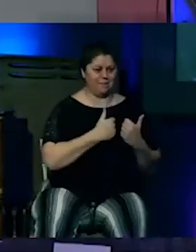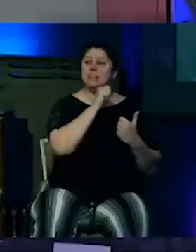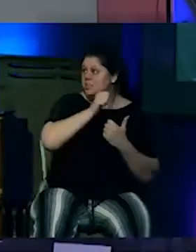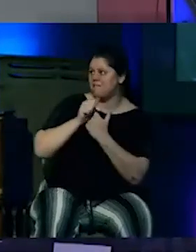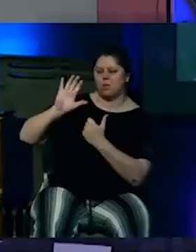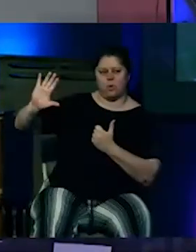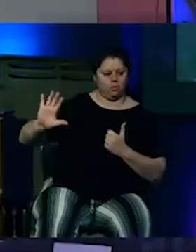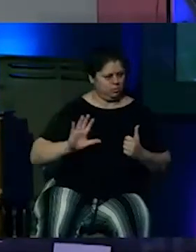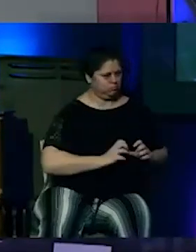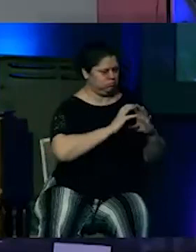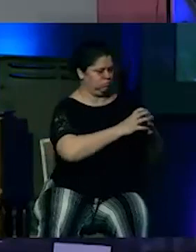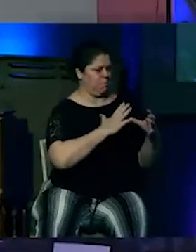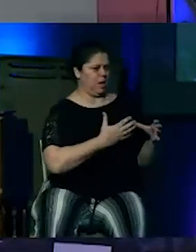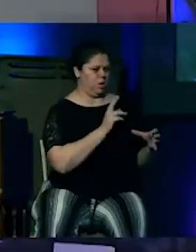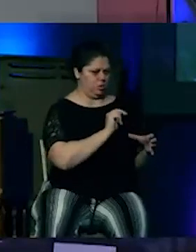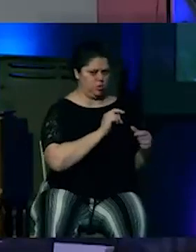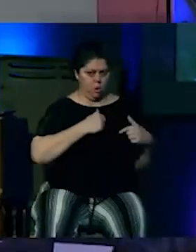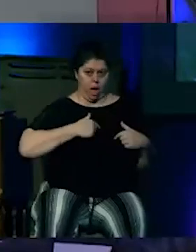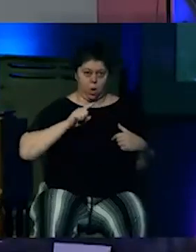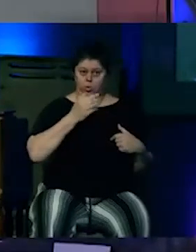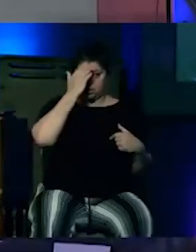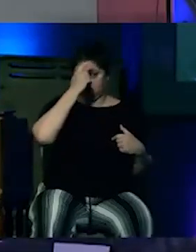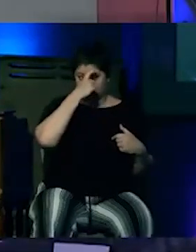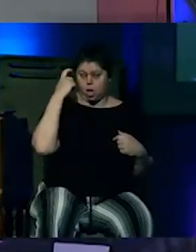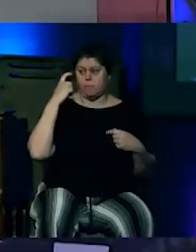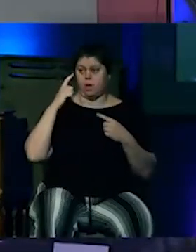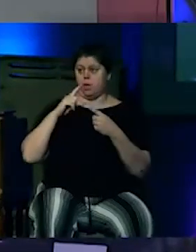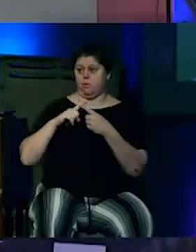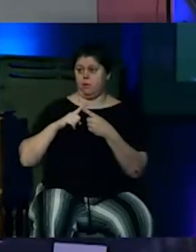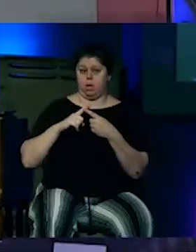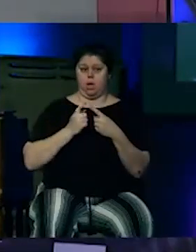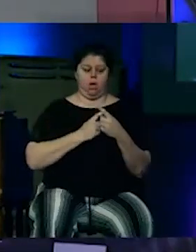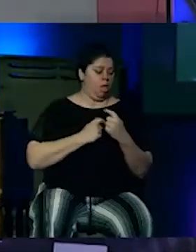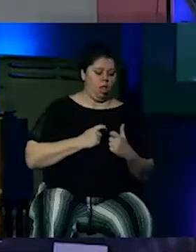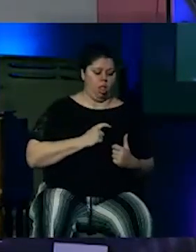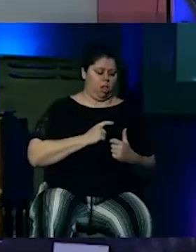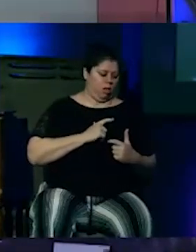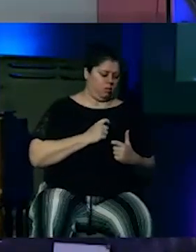All I knew was the trauma of either cutting myself off or being cut off